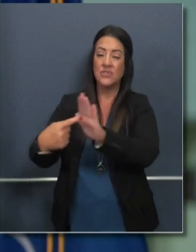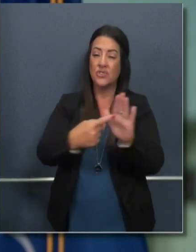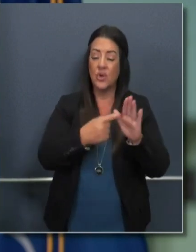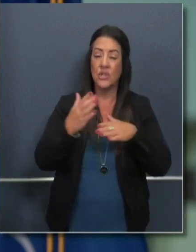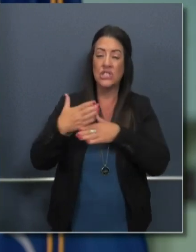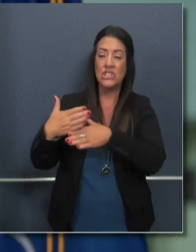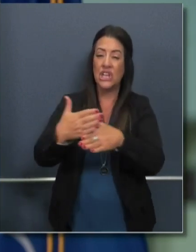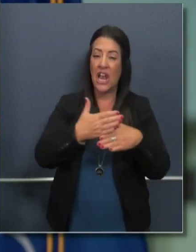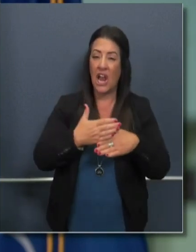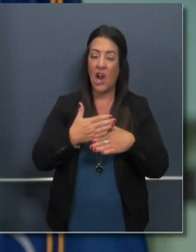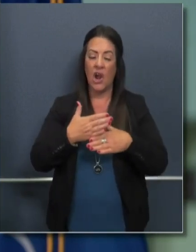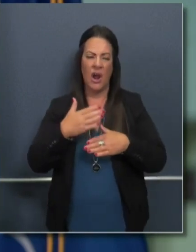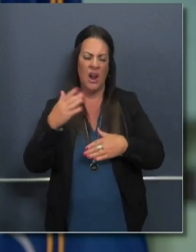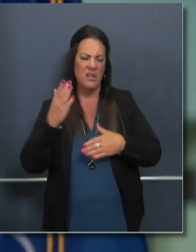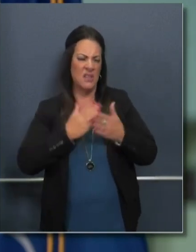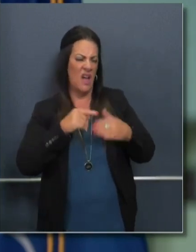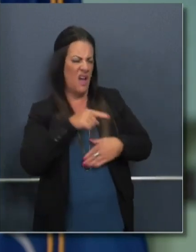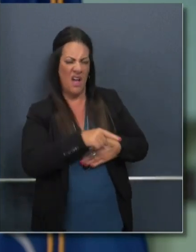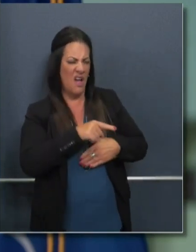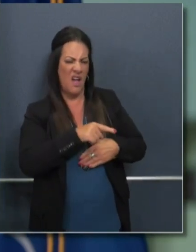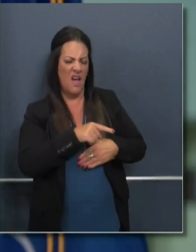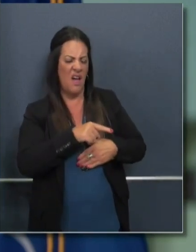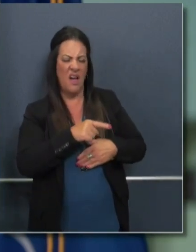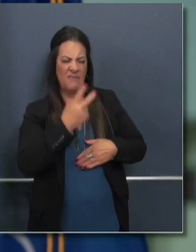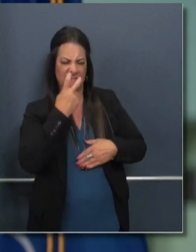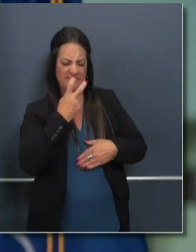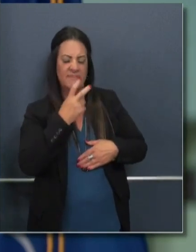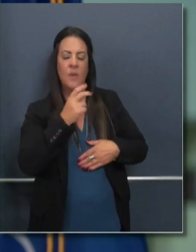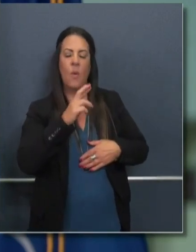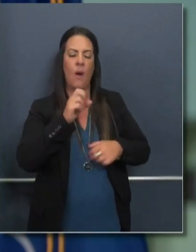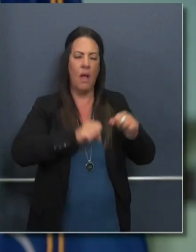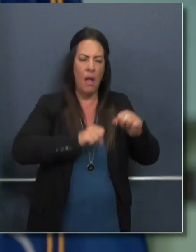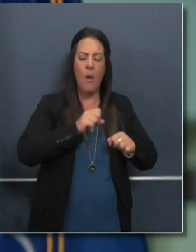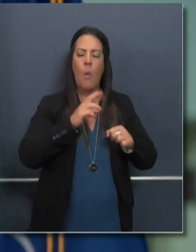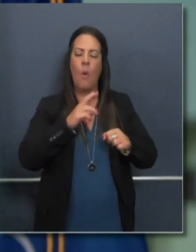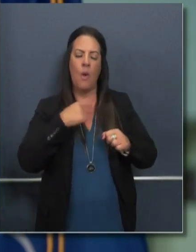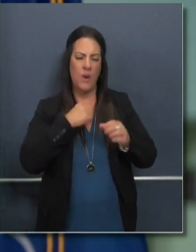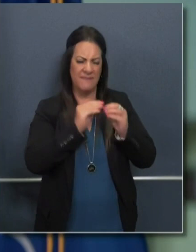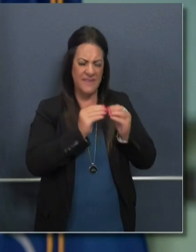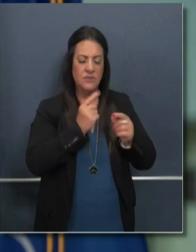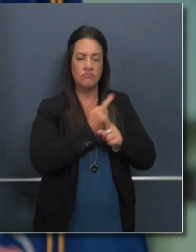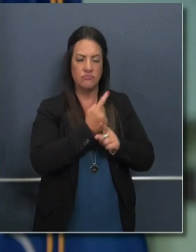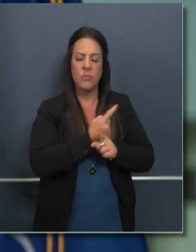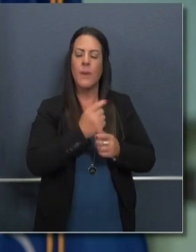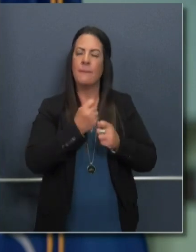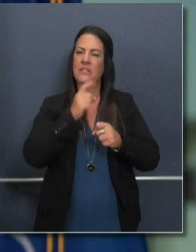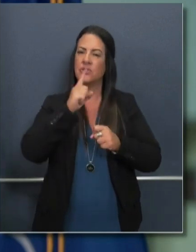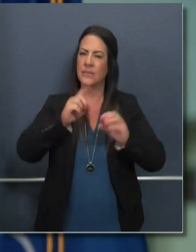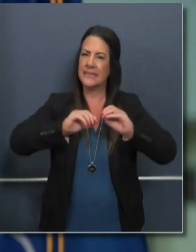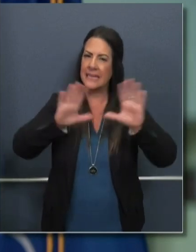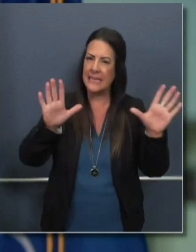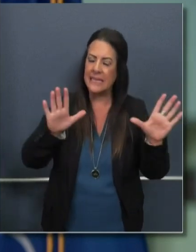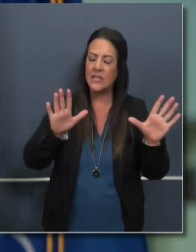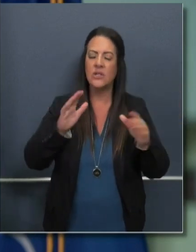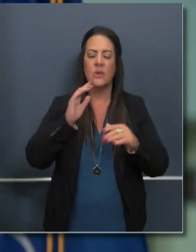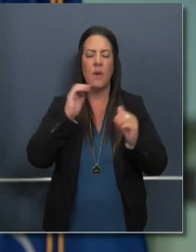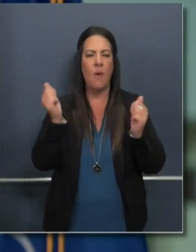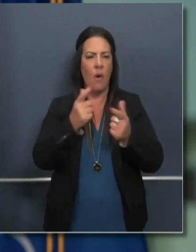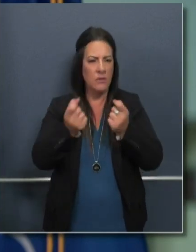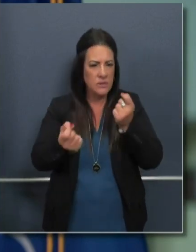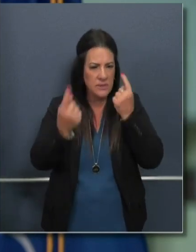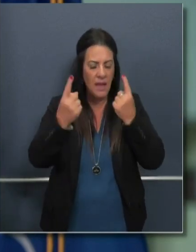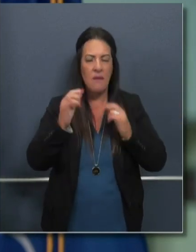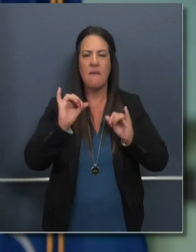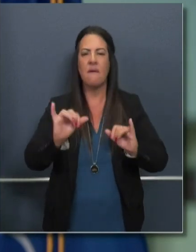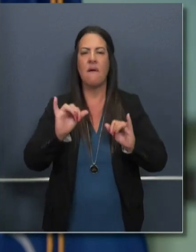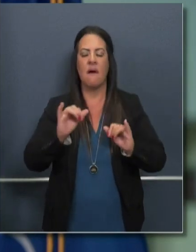it's challenged, the more it's considered, the more likely we will be making decisions with clarity and understanding in